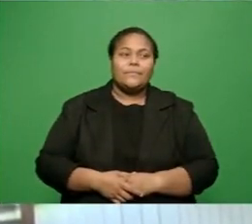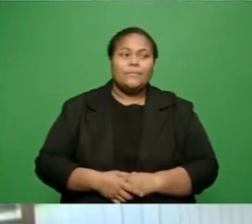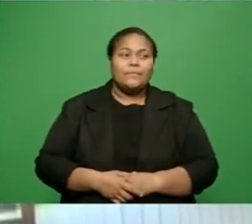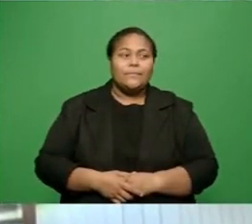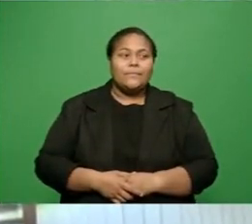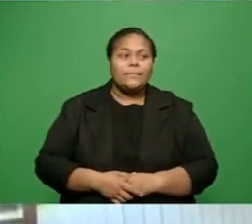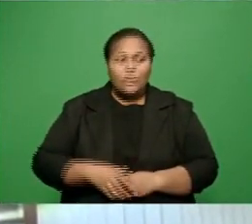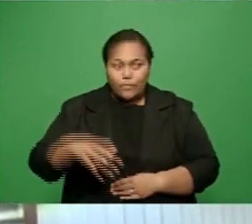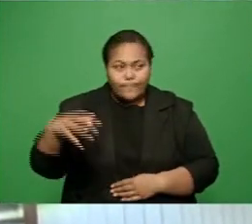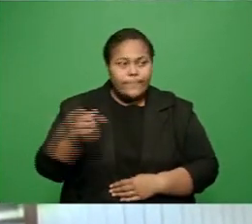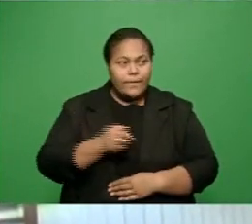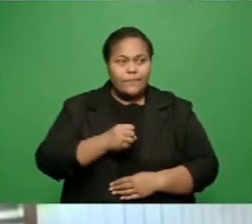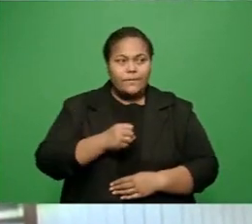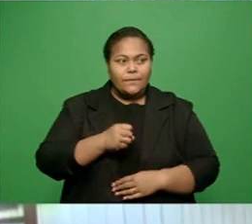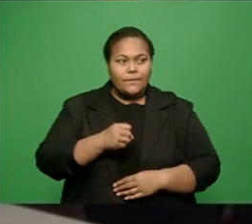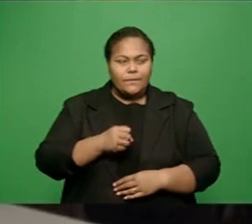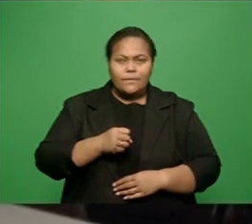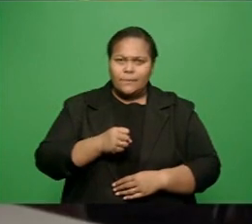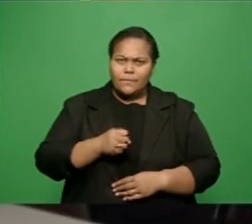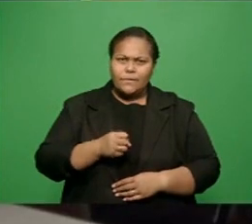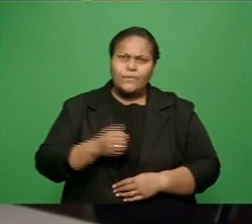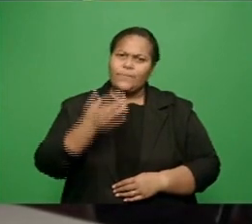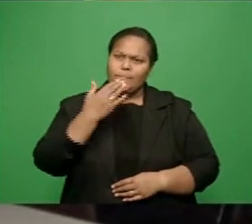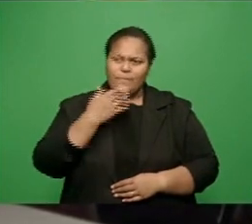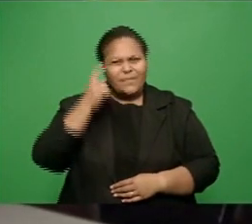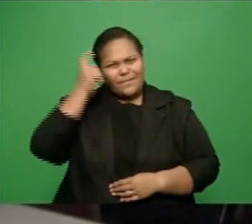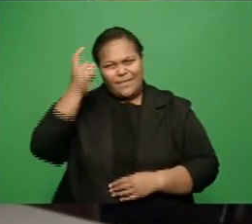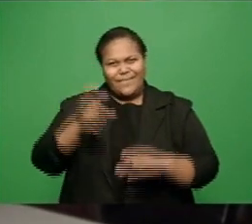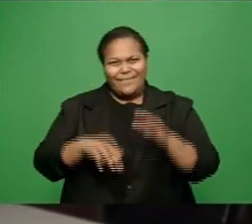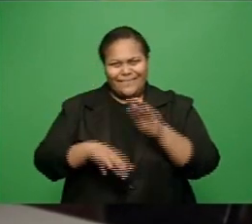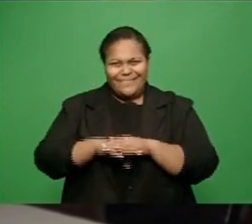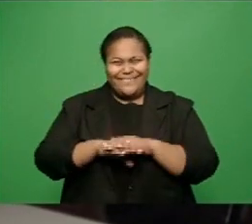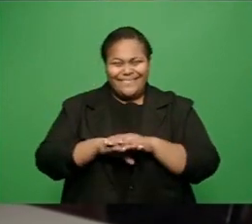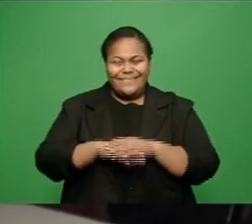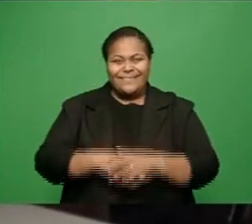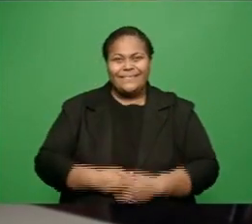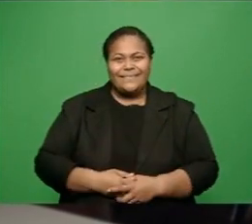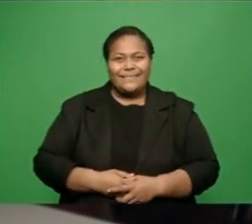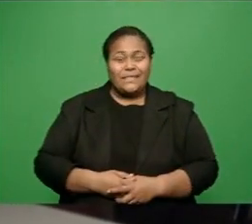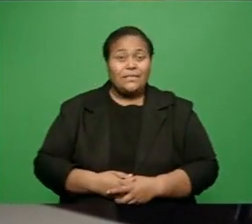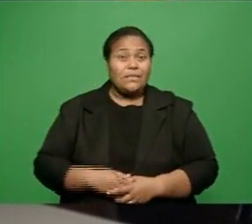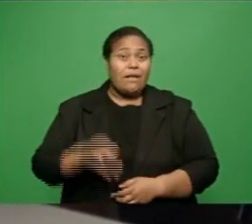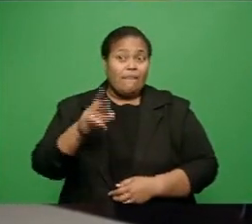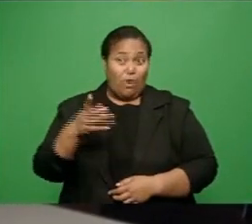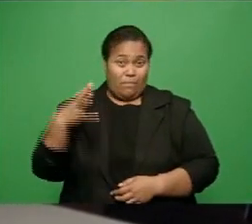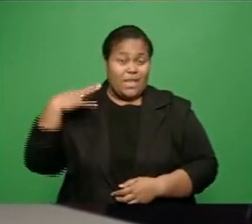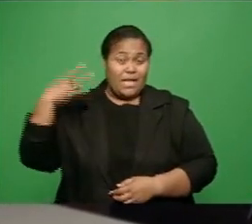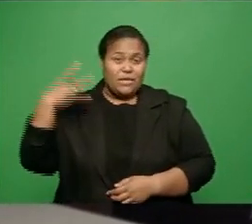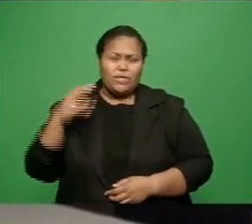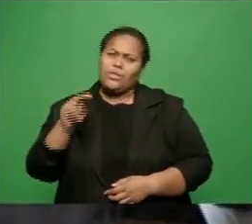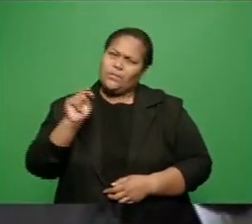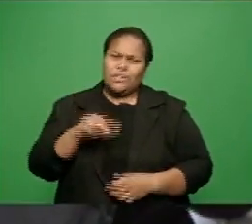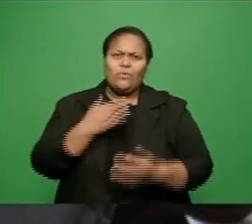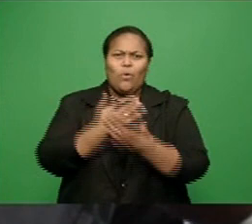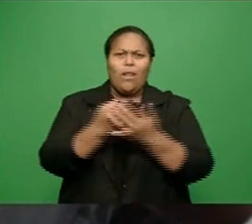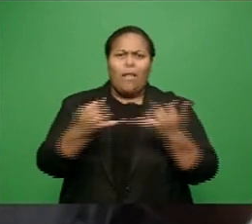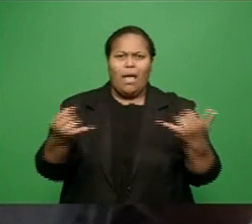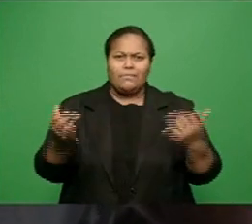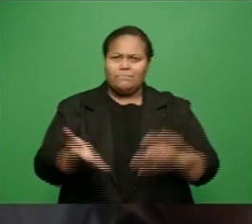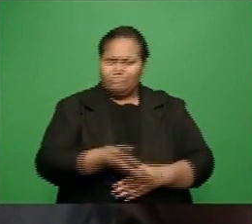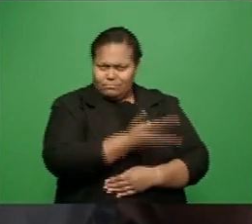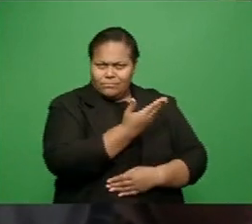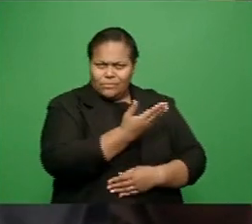you have to concentrate and be alert. The Legion says in order for one to apply, they merely need to use their online portal, and only